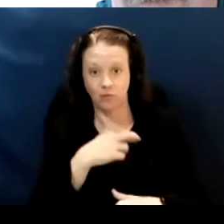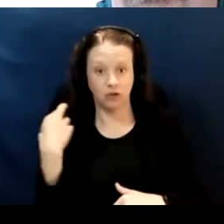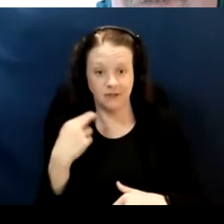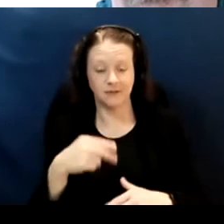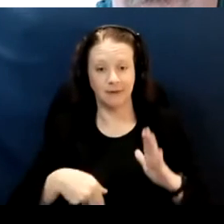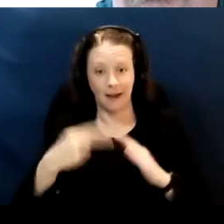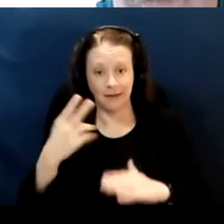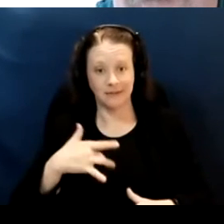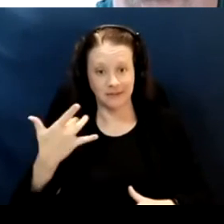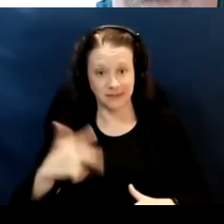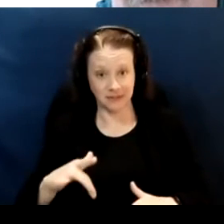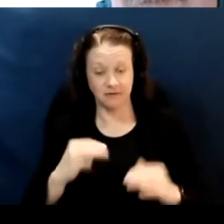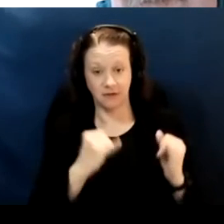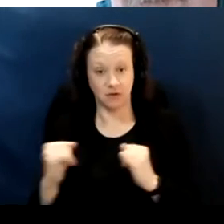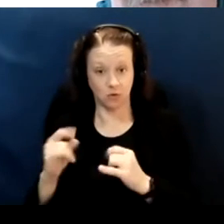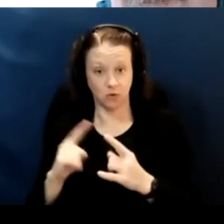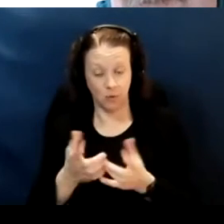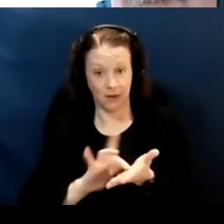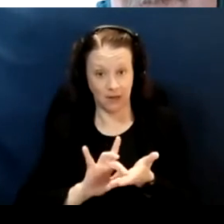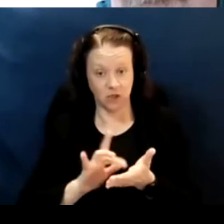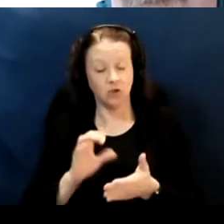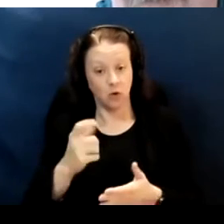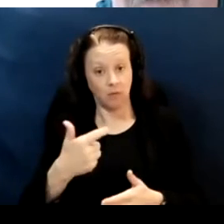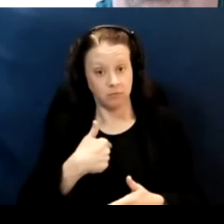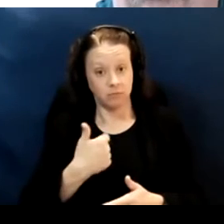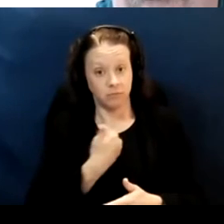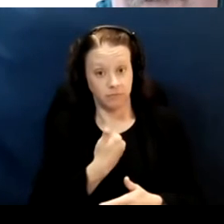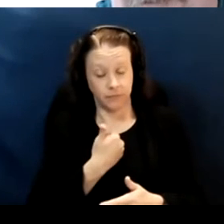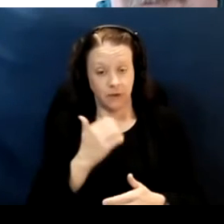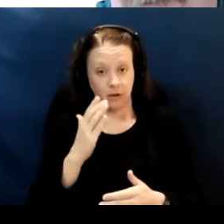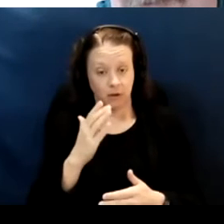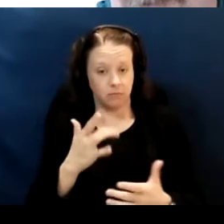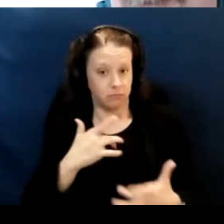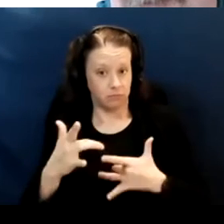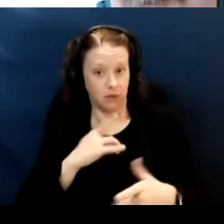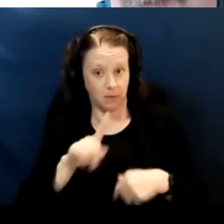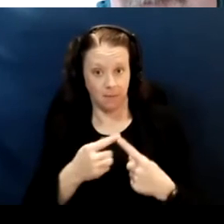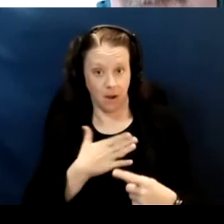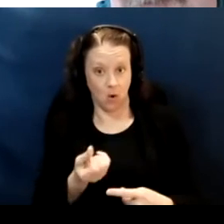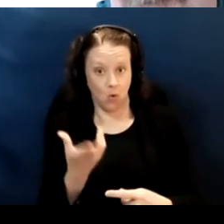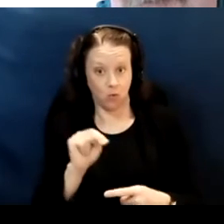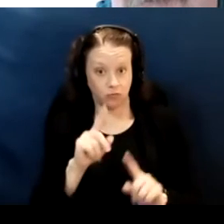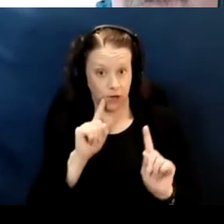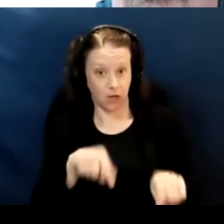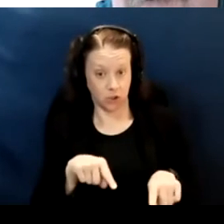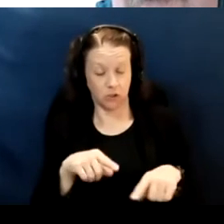to medications. So I was worried on what the reactions would be to me.